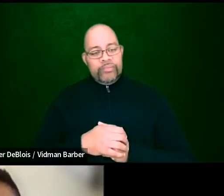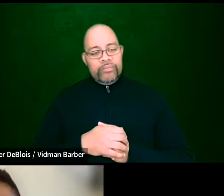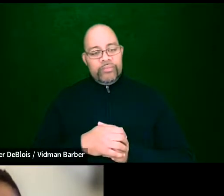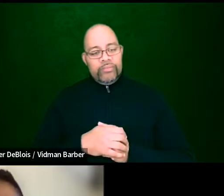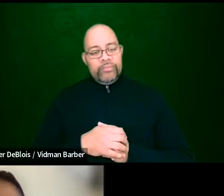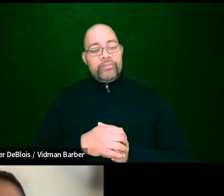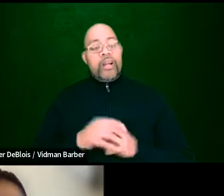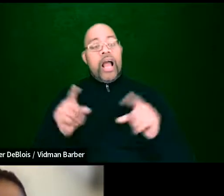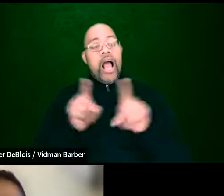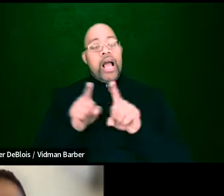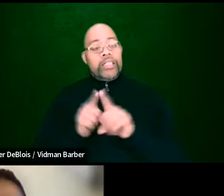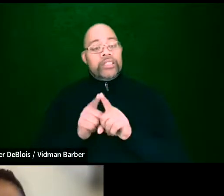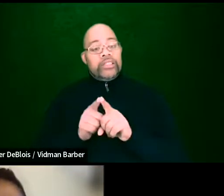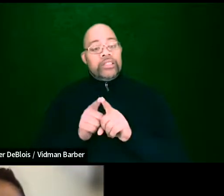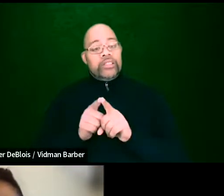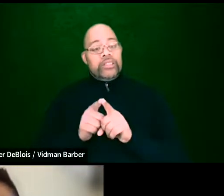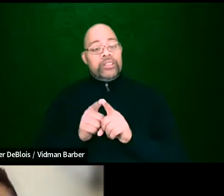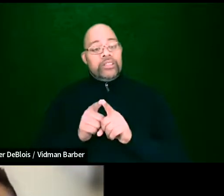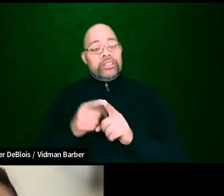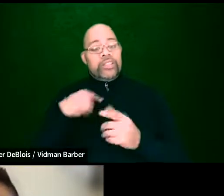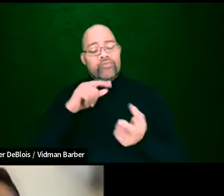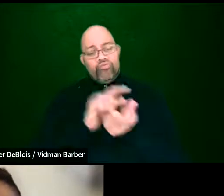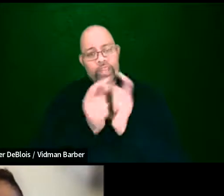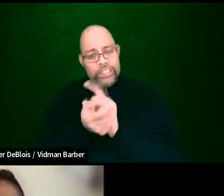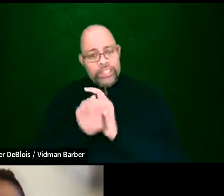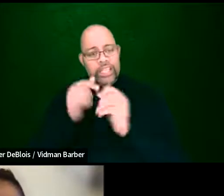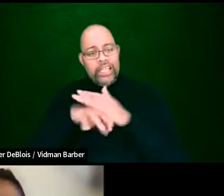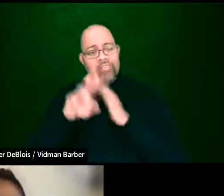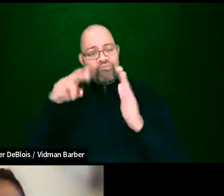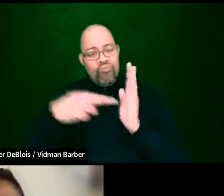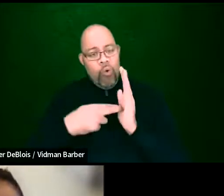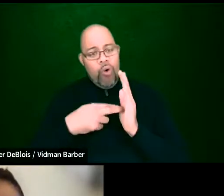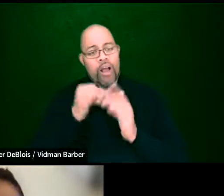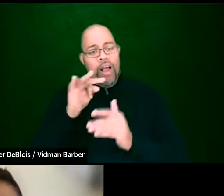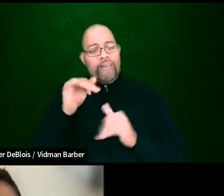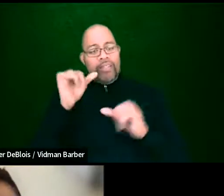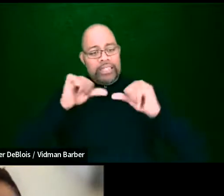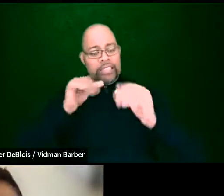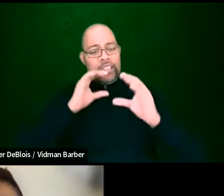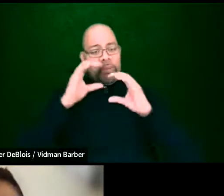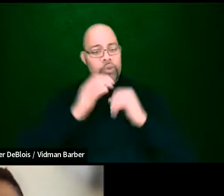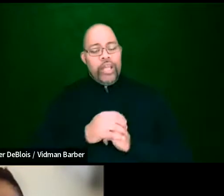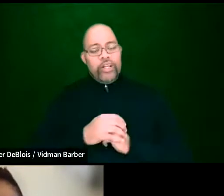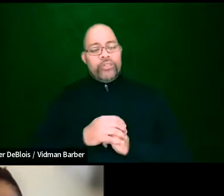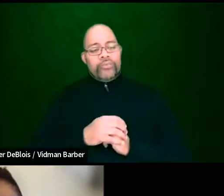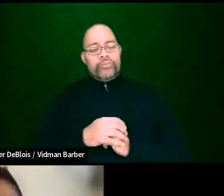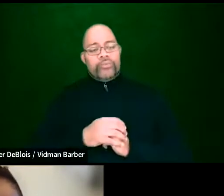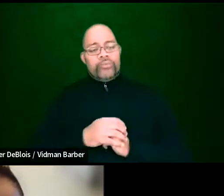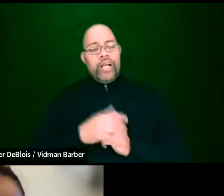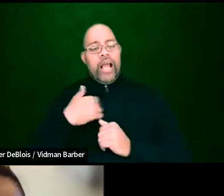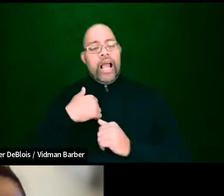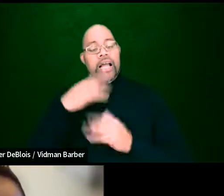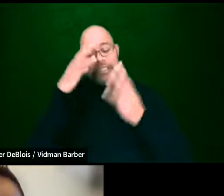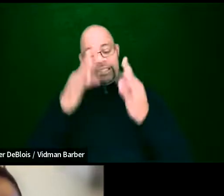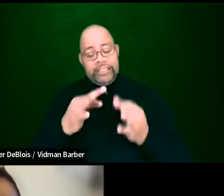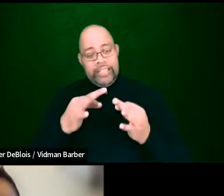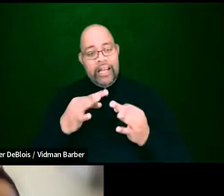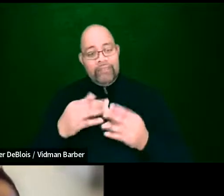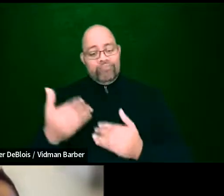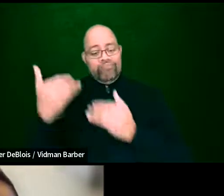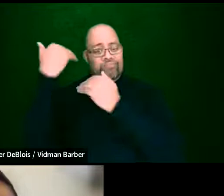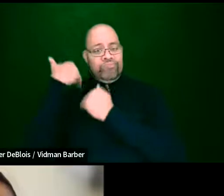So as I've transitioned into this role of being a science communicator, I've definitely taken on a lot